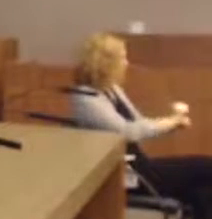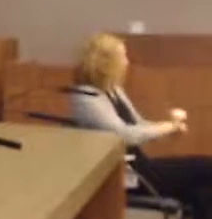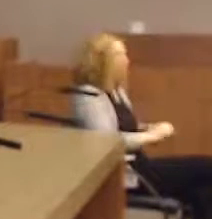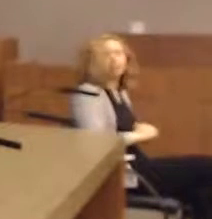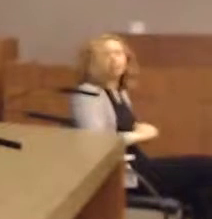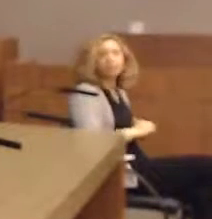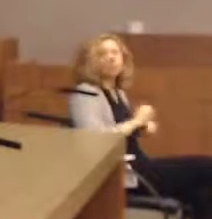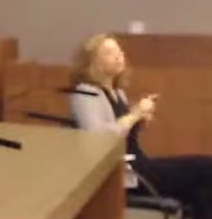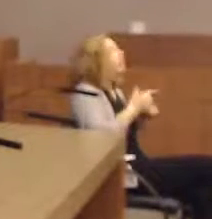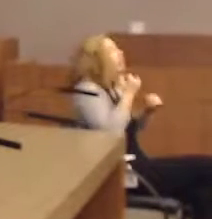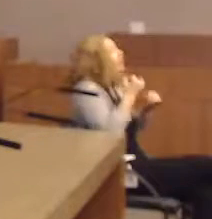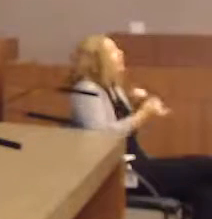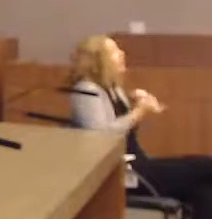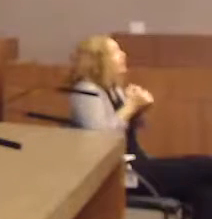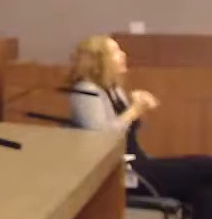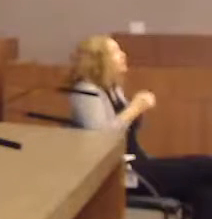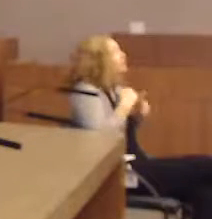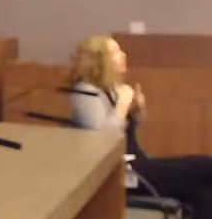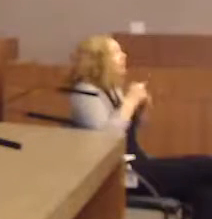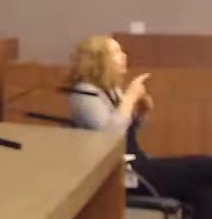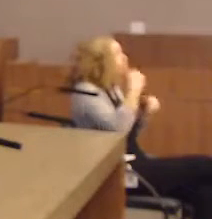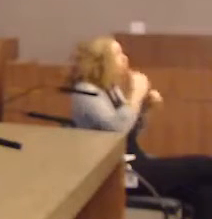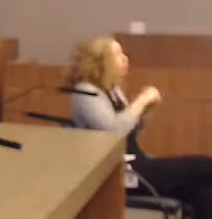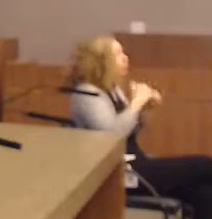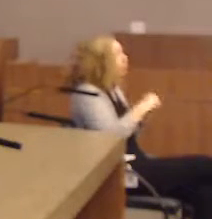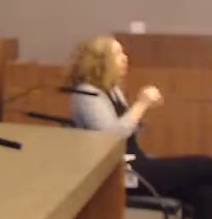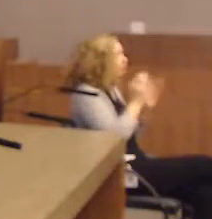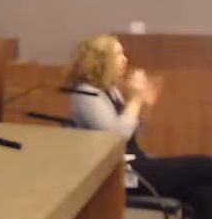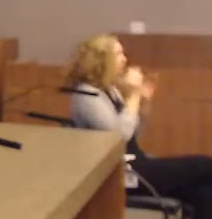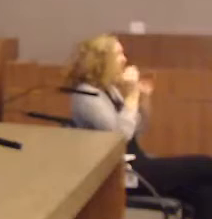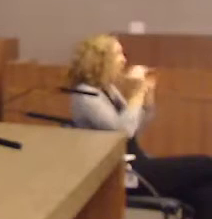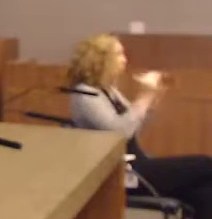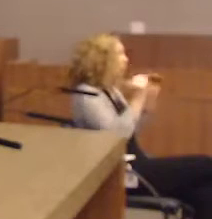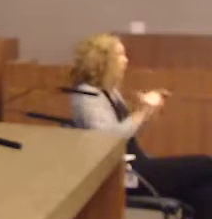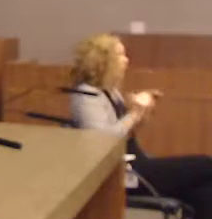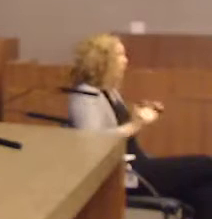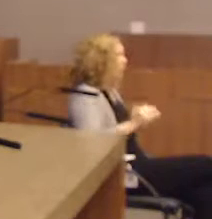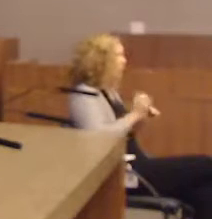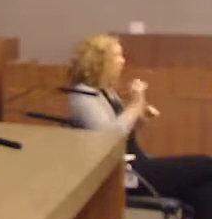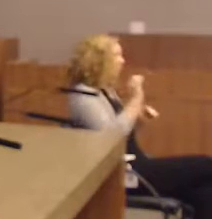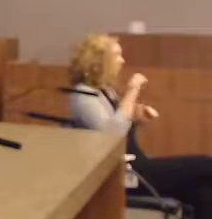And then the last thing is it helps you remember sequence. So